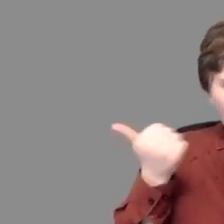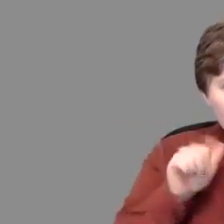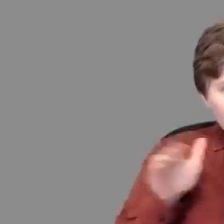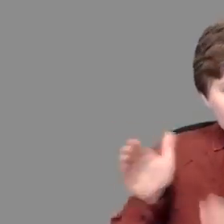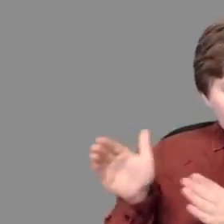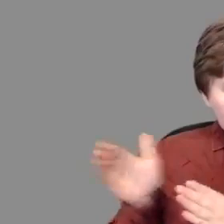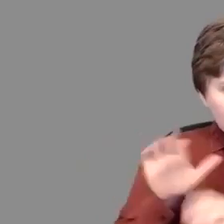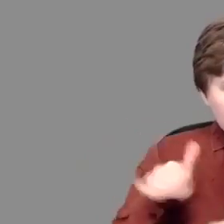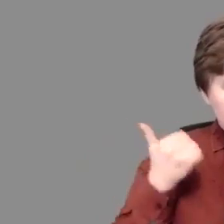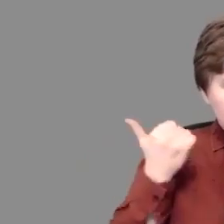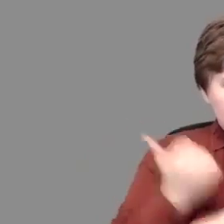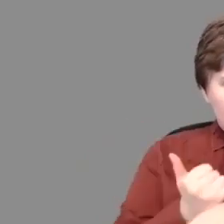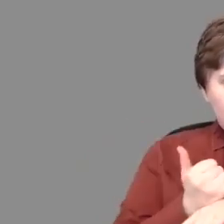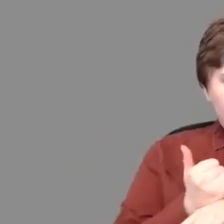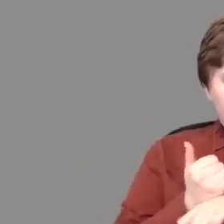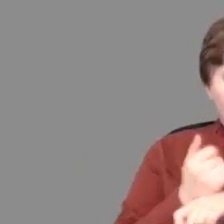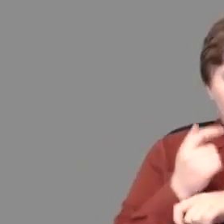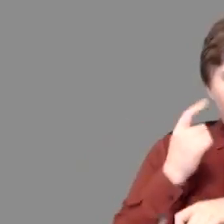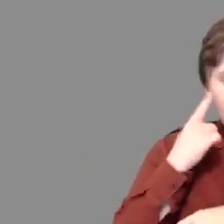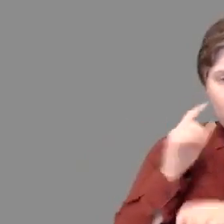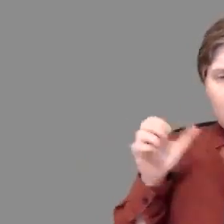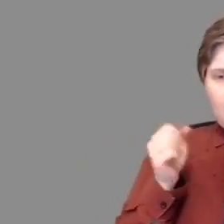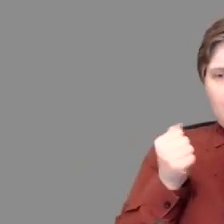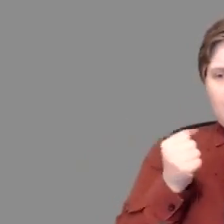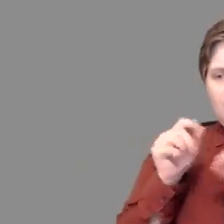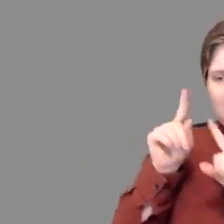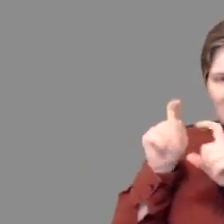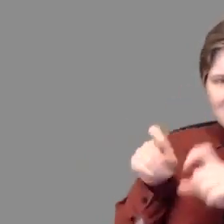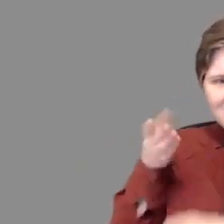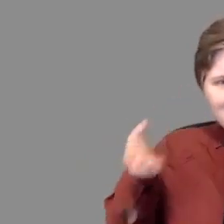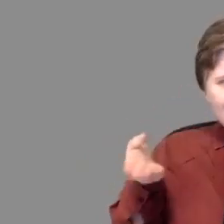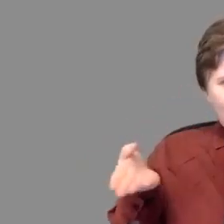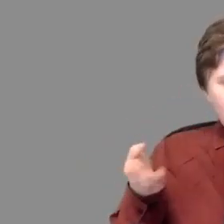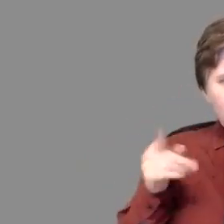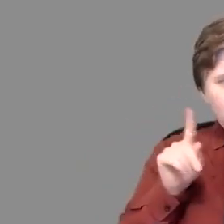plans in place for doing mass testing of the jails?